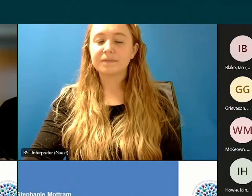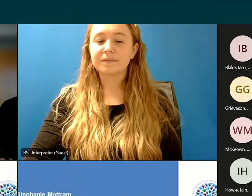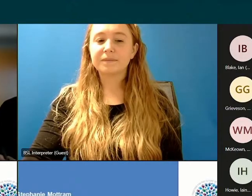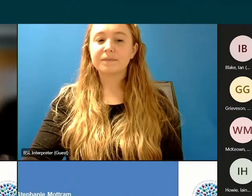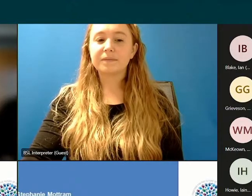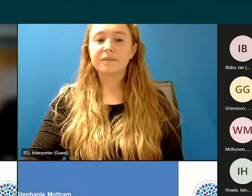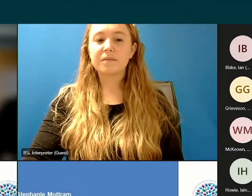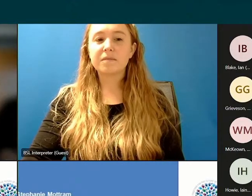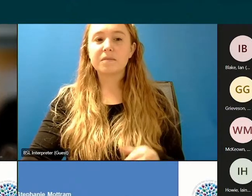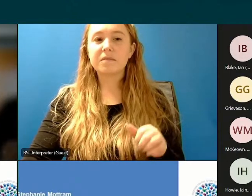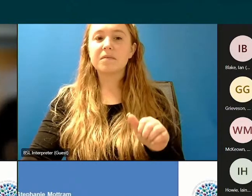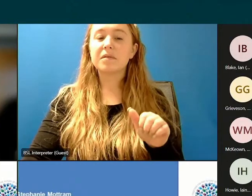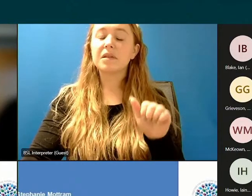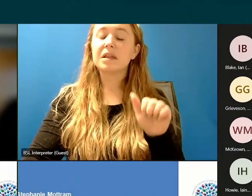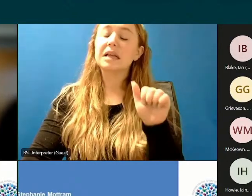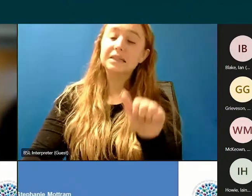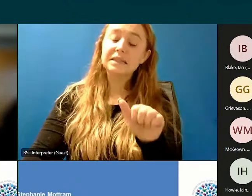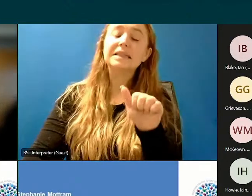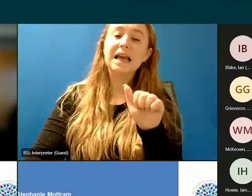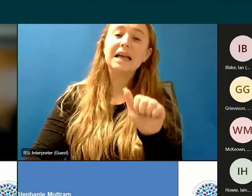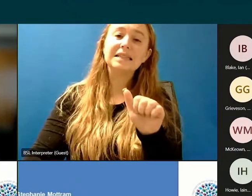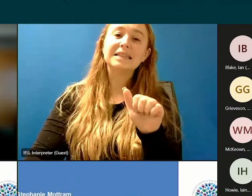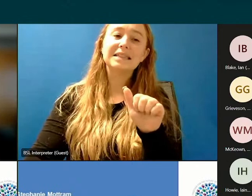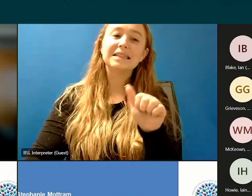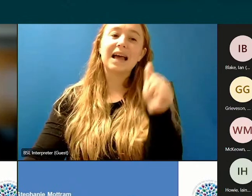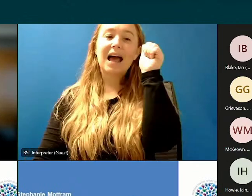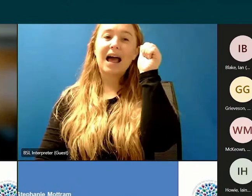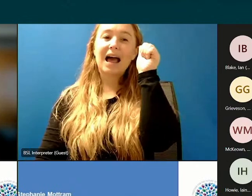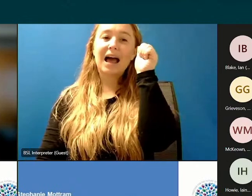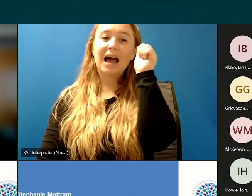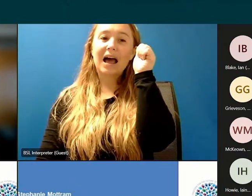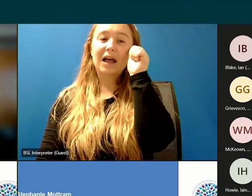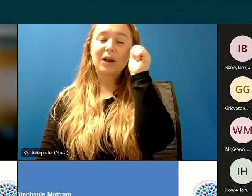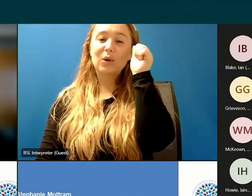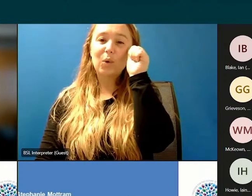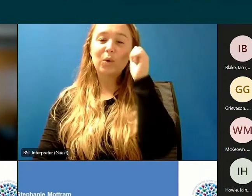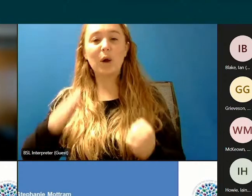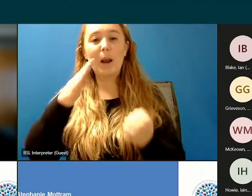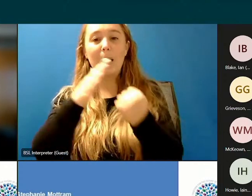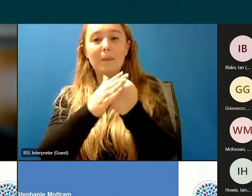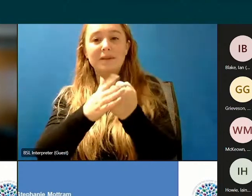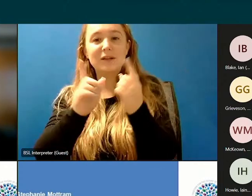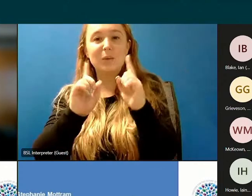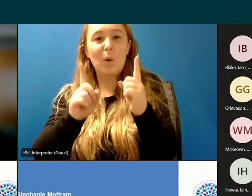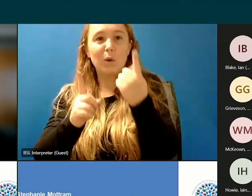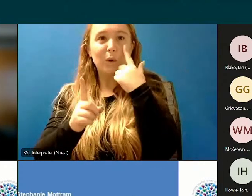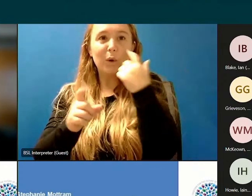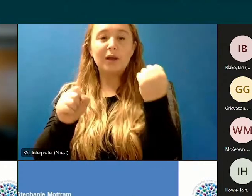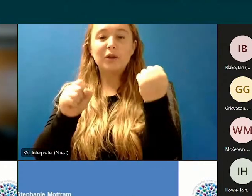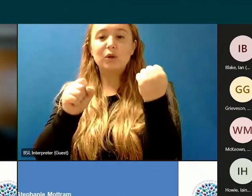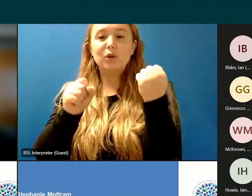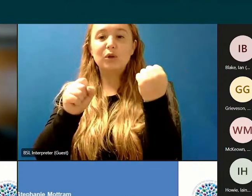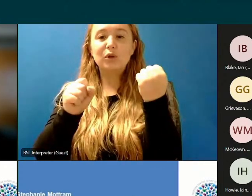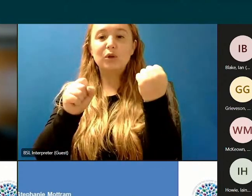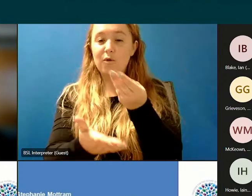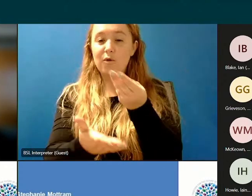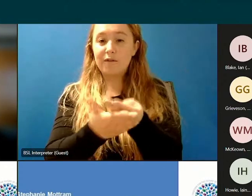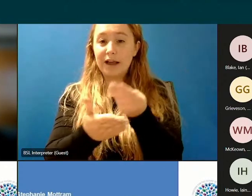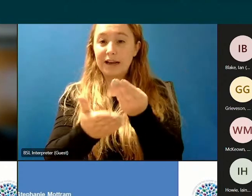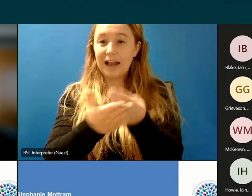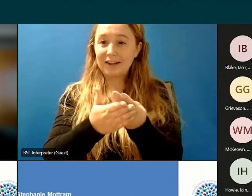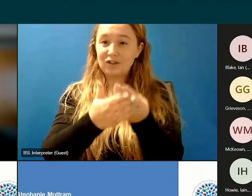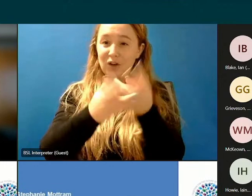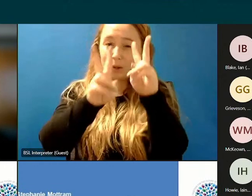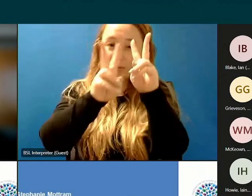Yes, to a certain extent. I know you're very limited about what you can do in financial probing, but